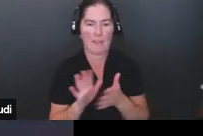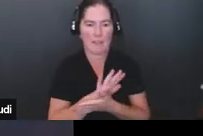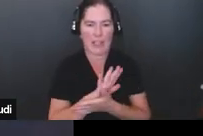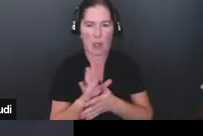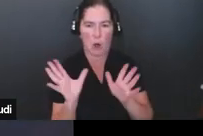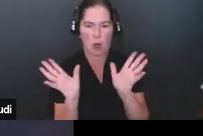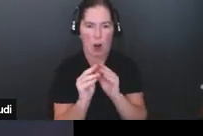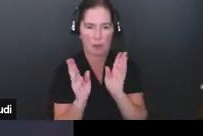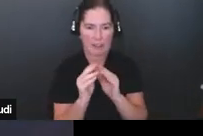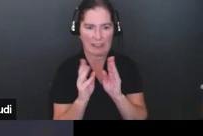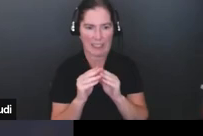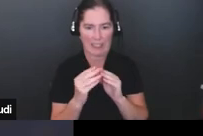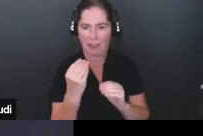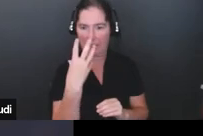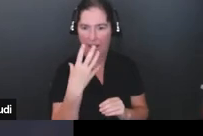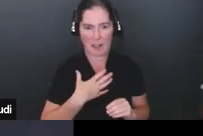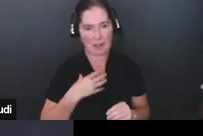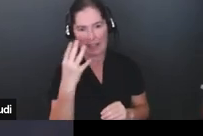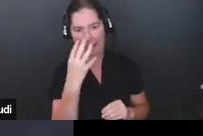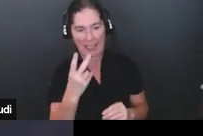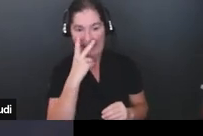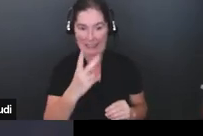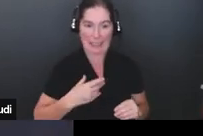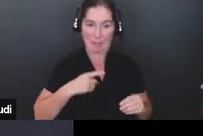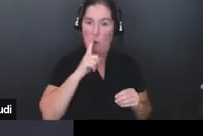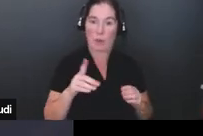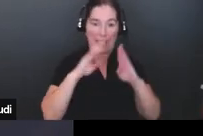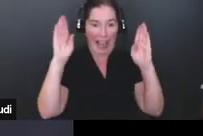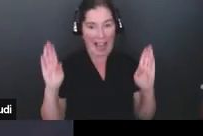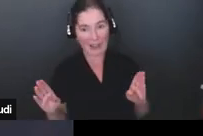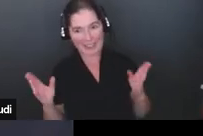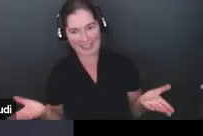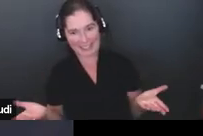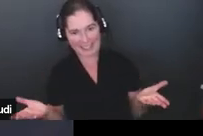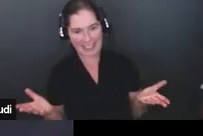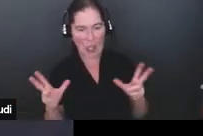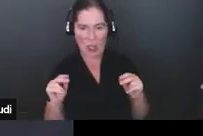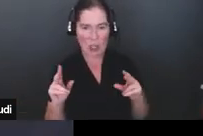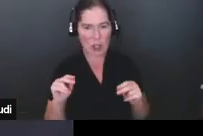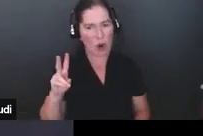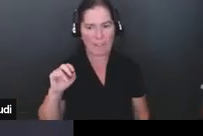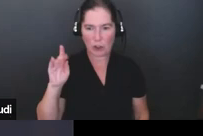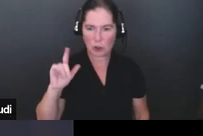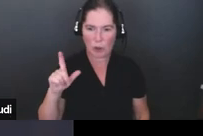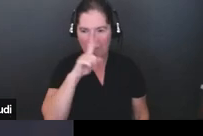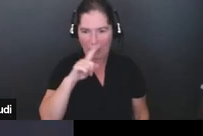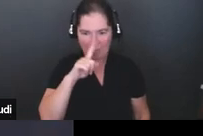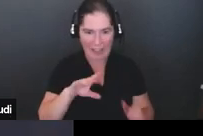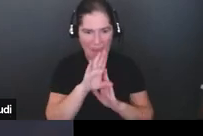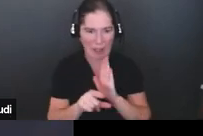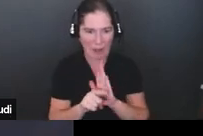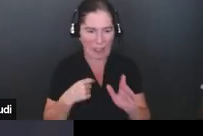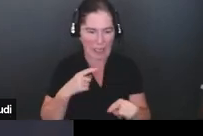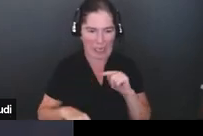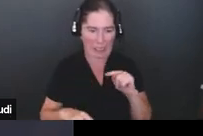and it's going to turn on my camera. And now you guys get to see my real house because it doesn't have virtual backgrounds. I could turn off the